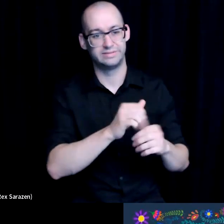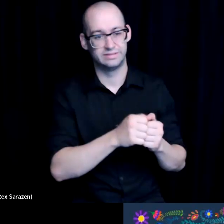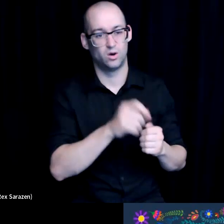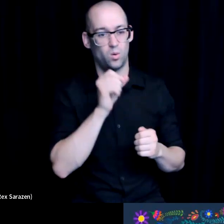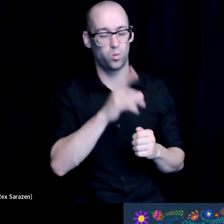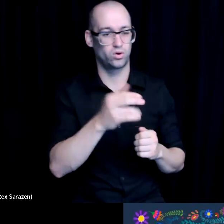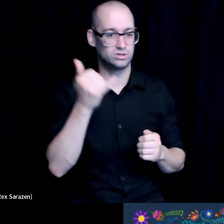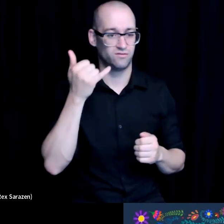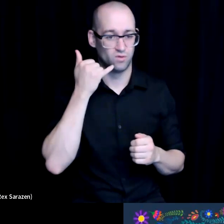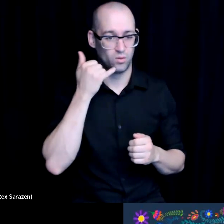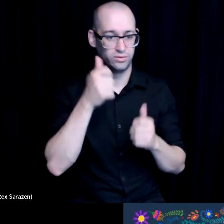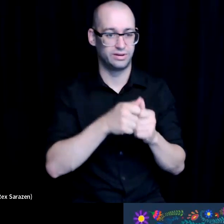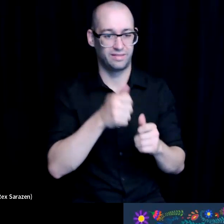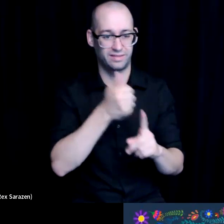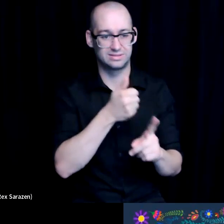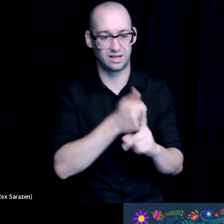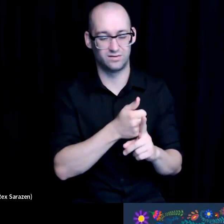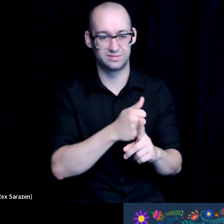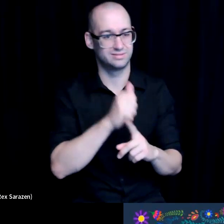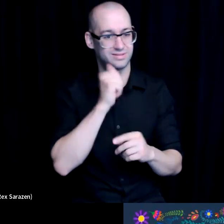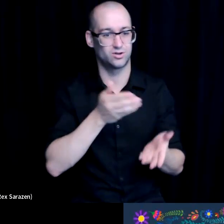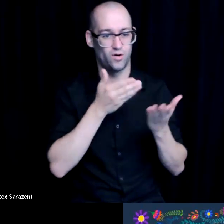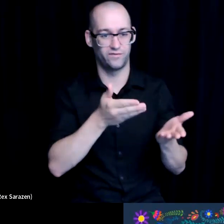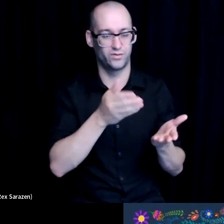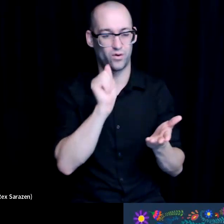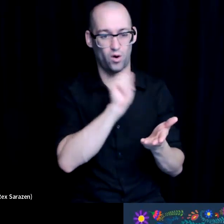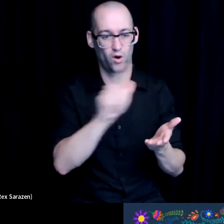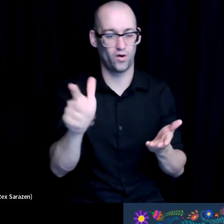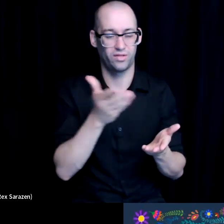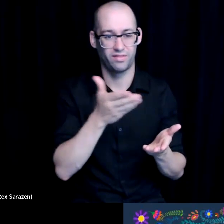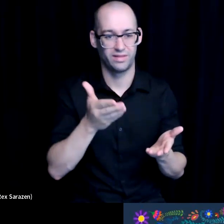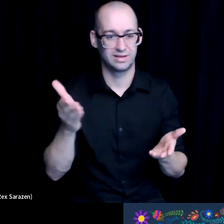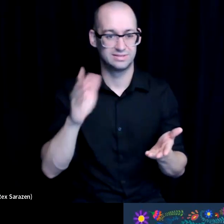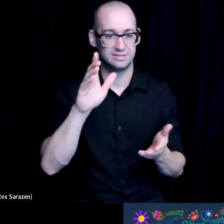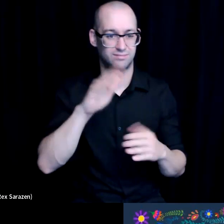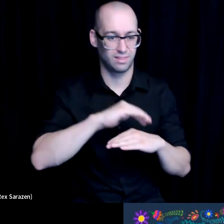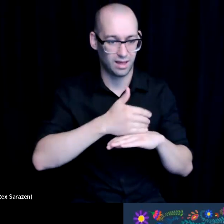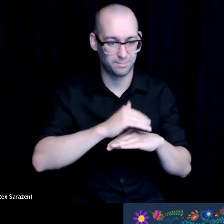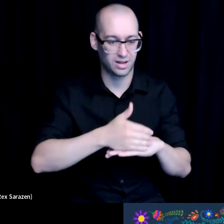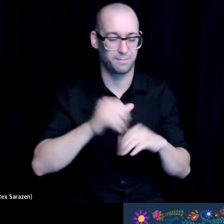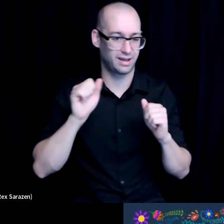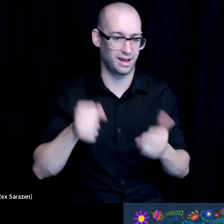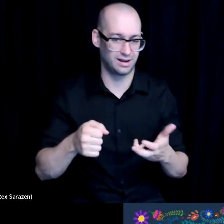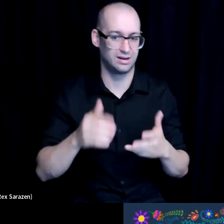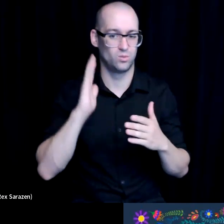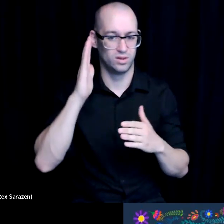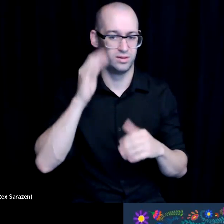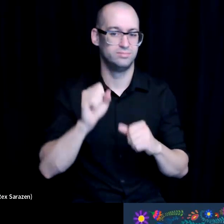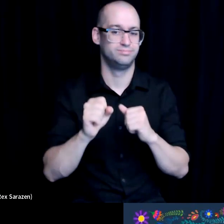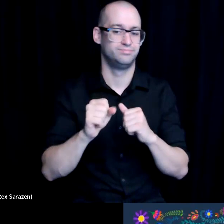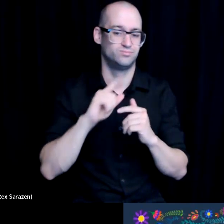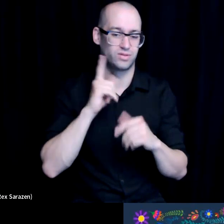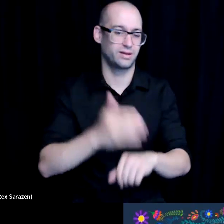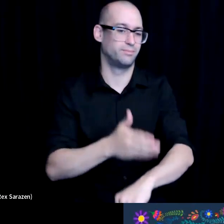themselves that didn't offer all of the features that a laptop or a tablet would to really enhance that learning experience.